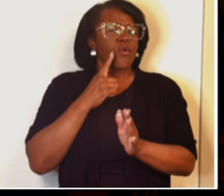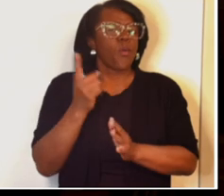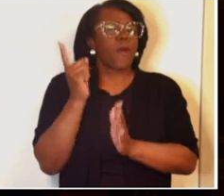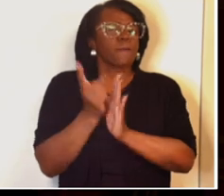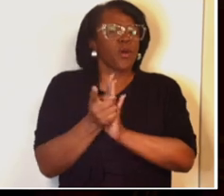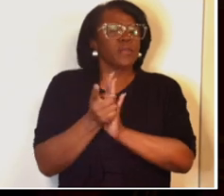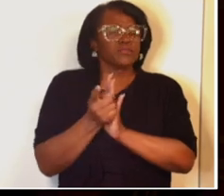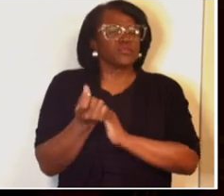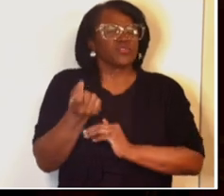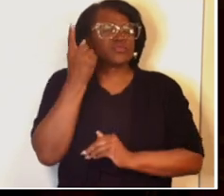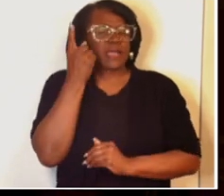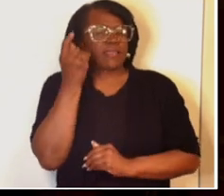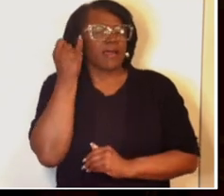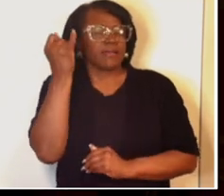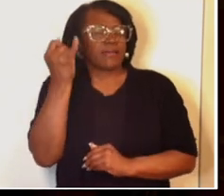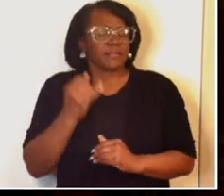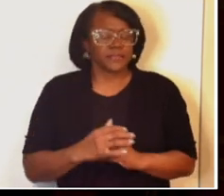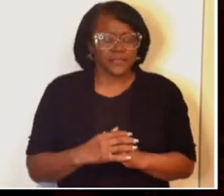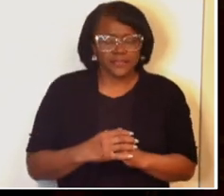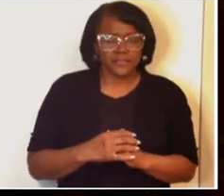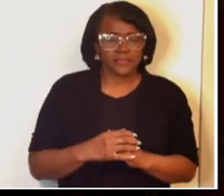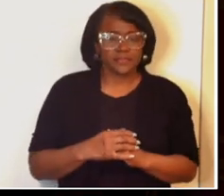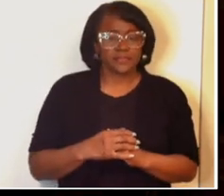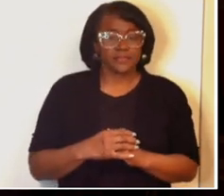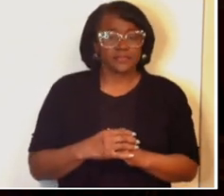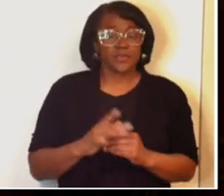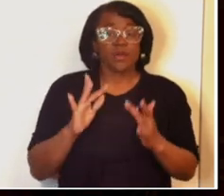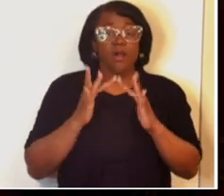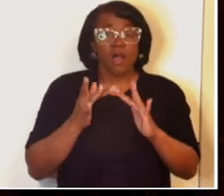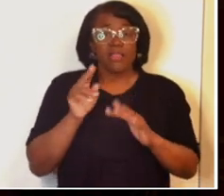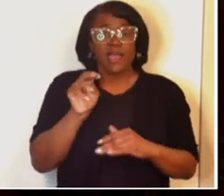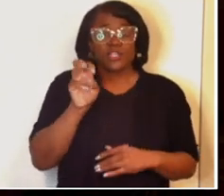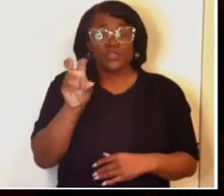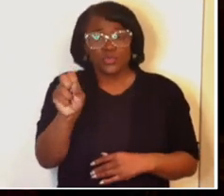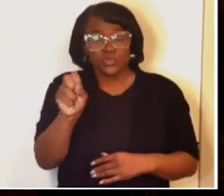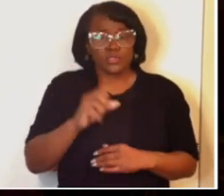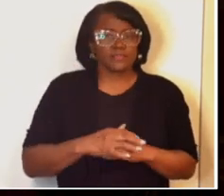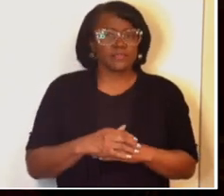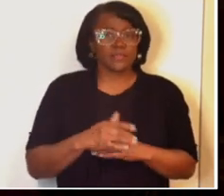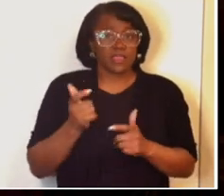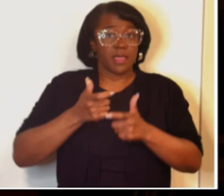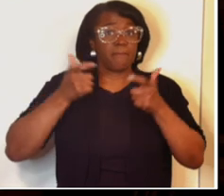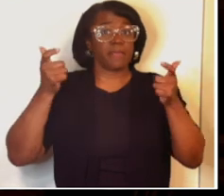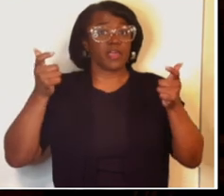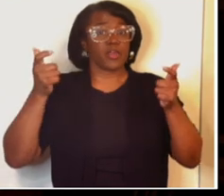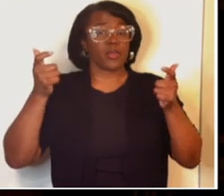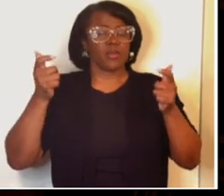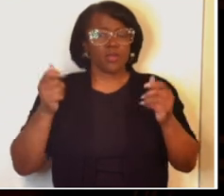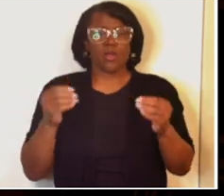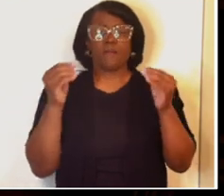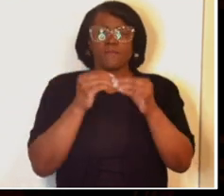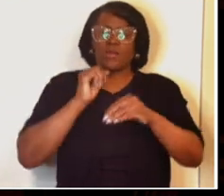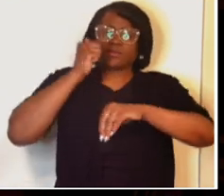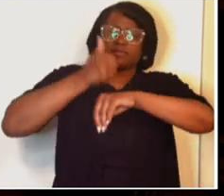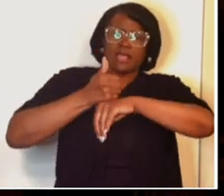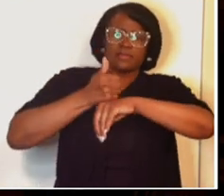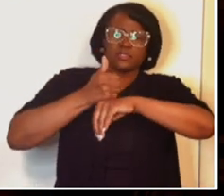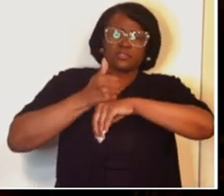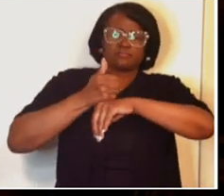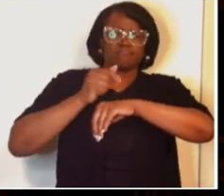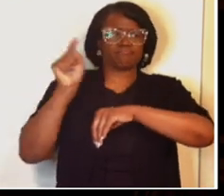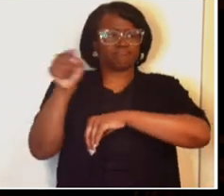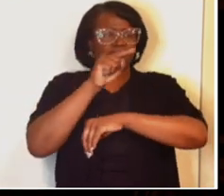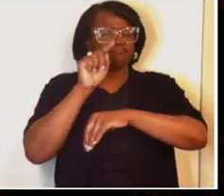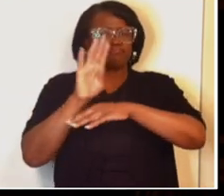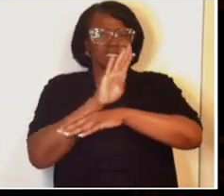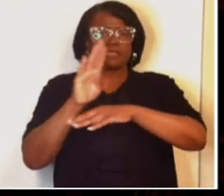notion. In online news, the bigger, more established outlets can put limitations on